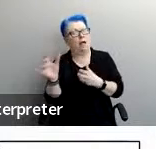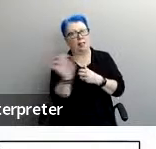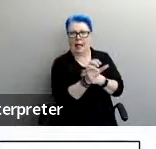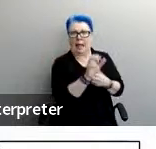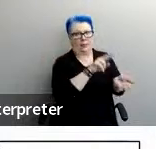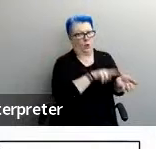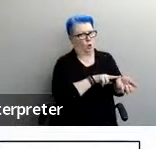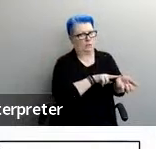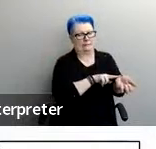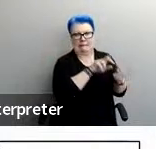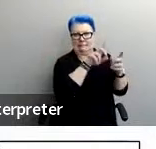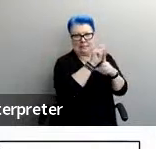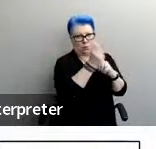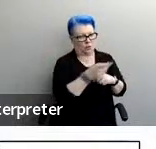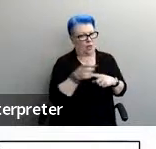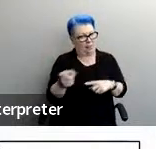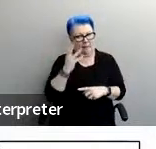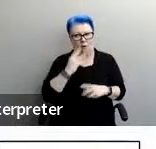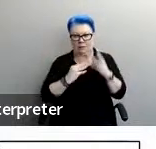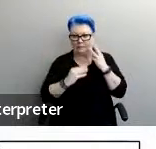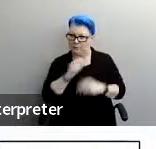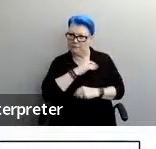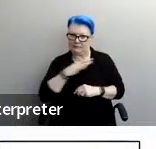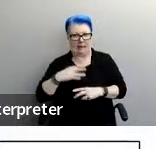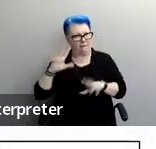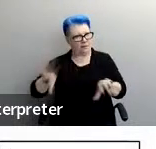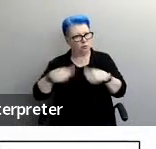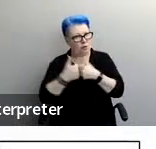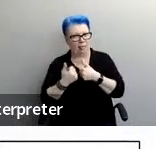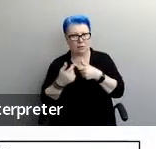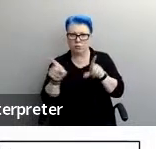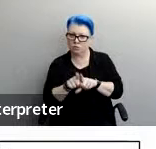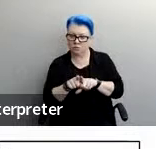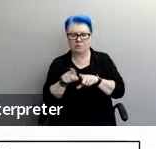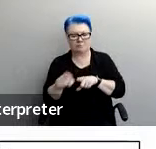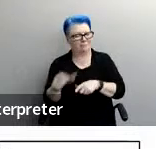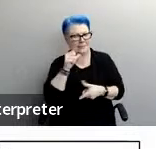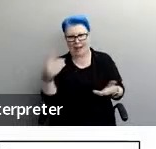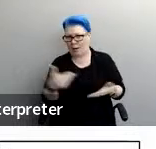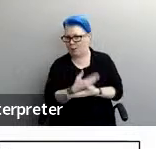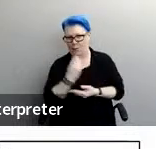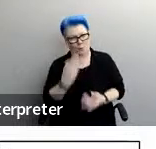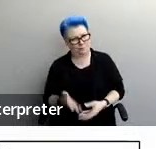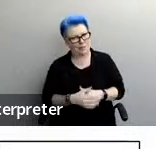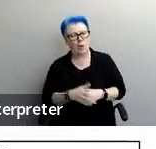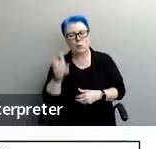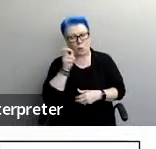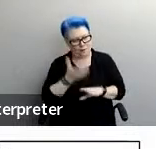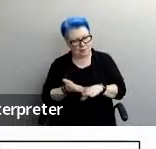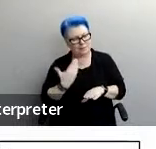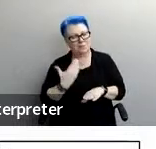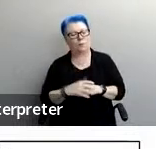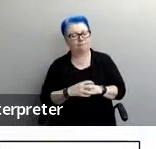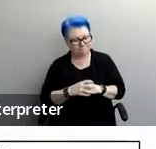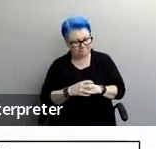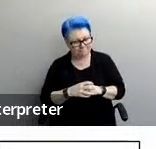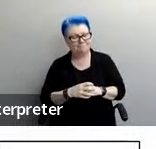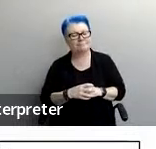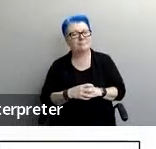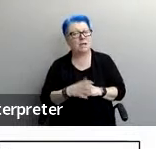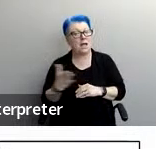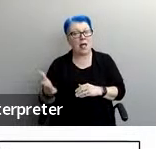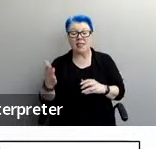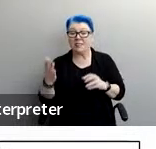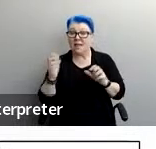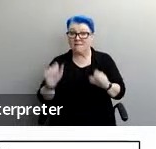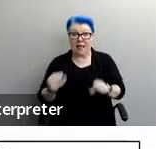department, is experiencing staffing challenges. This is not new. You heard this the last time we came forward too. Their